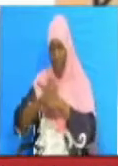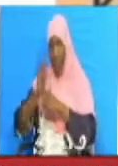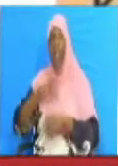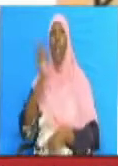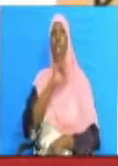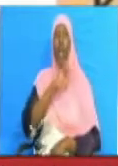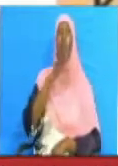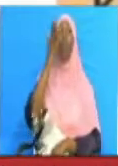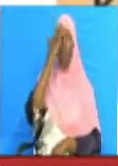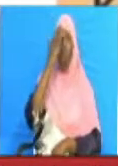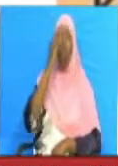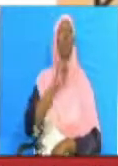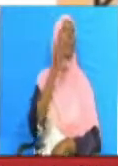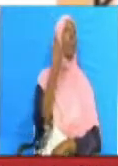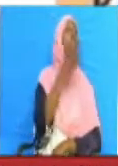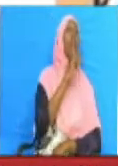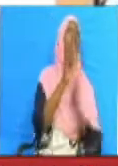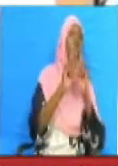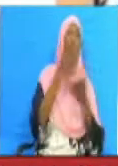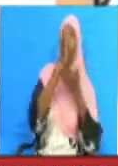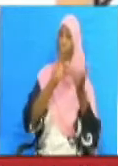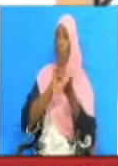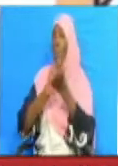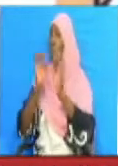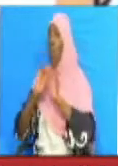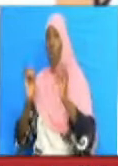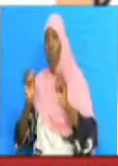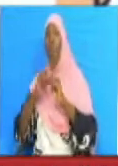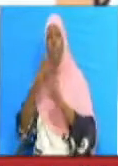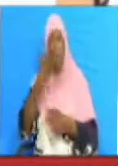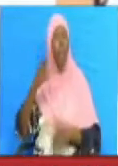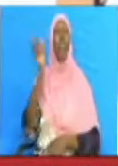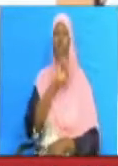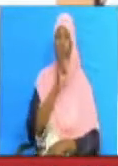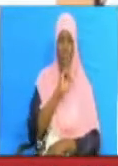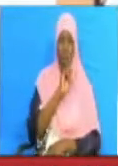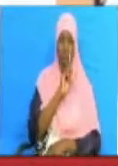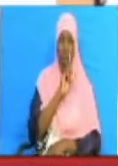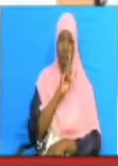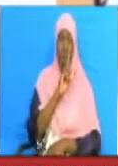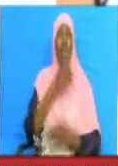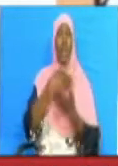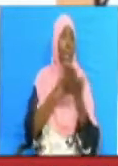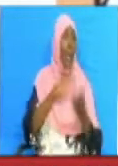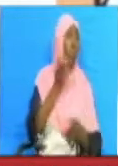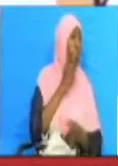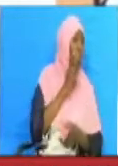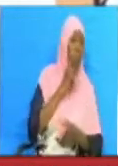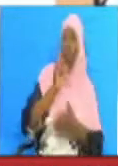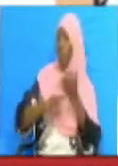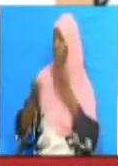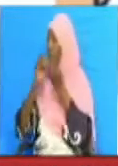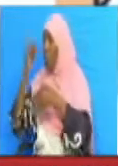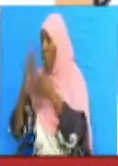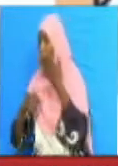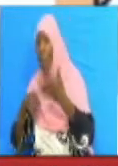sane. Some of us are not doctors, but this thing is tough. I'm worried about my job tomorrow. I'm worried what I'm going to eat. I'm worried whether I'm